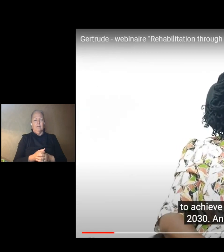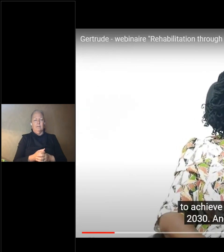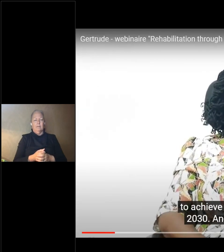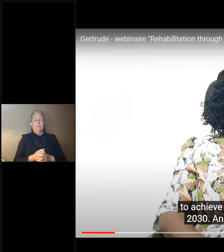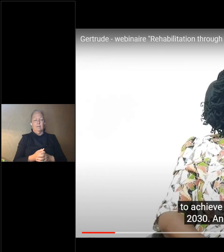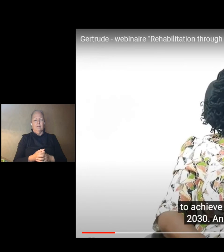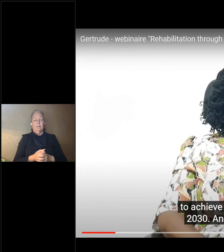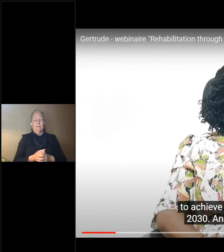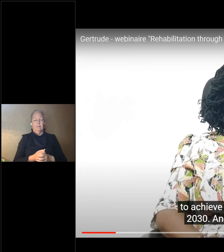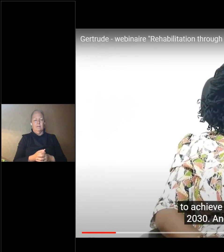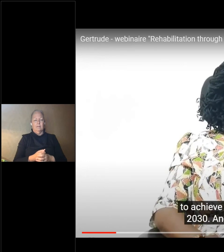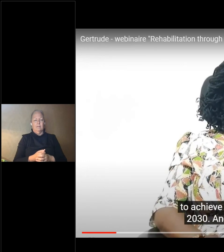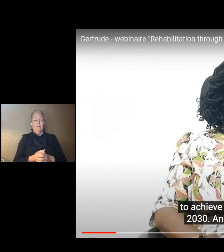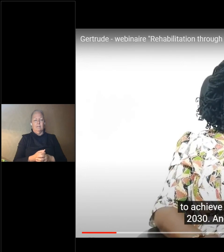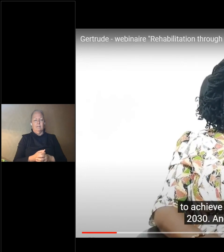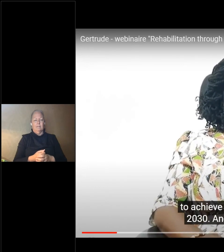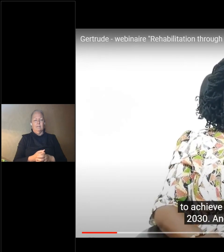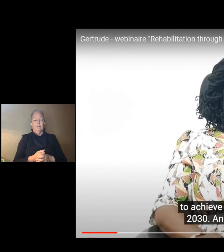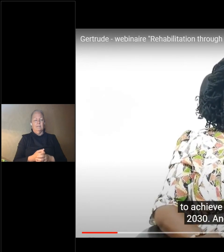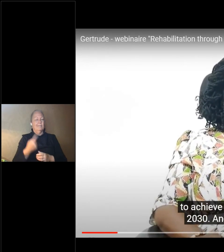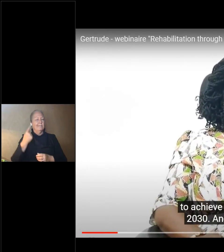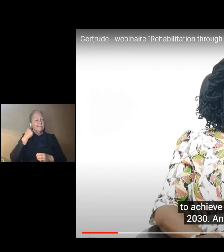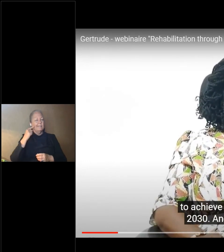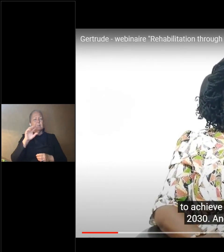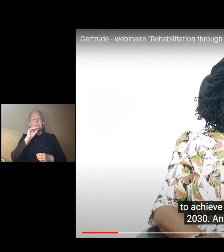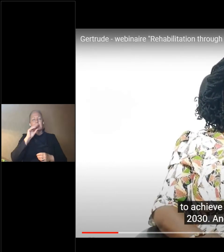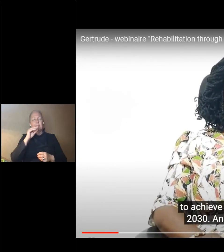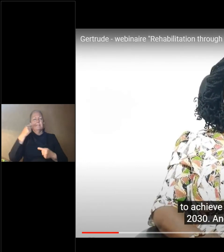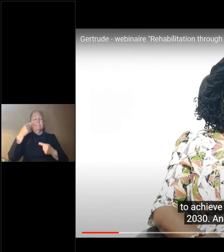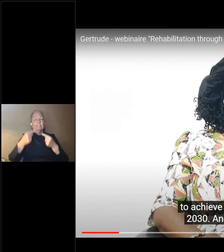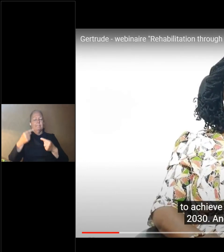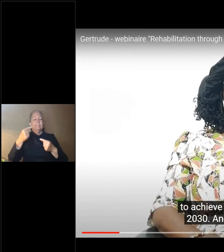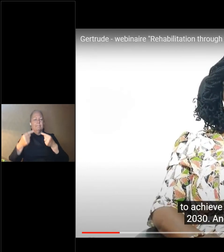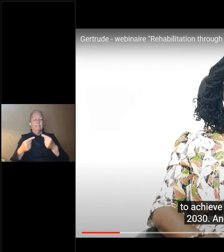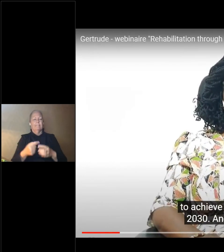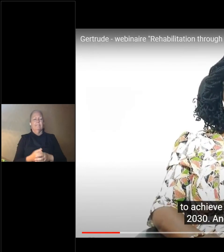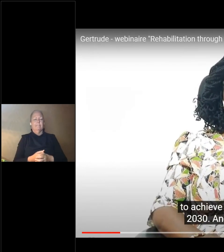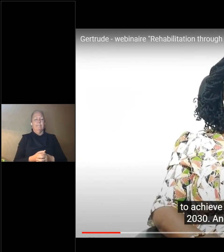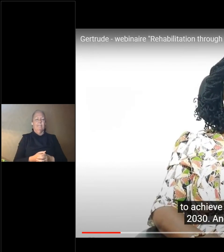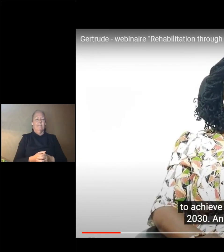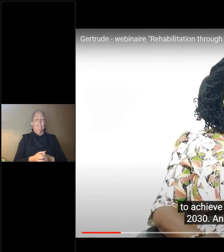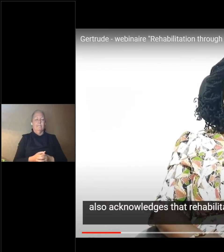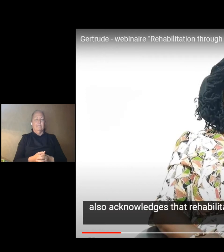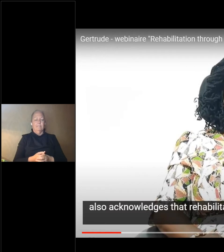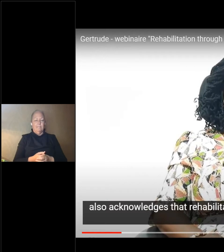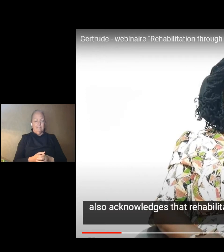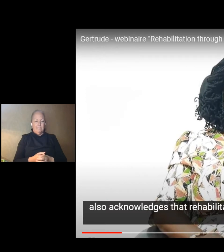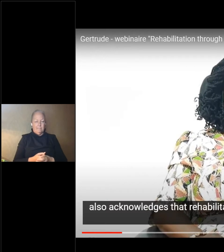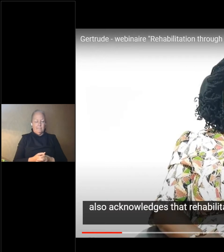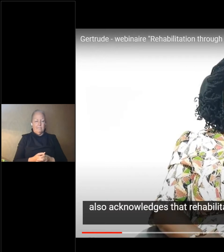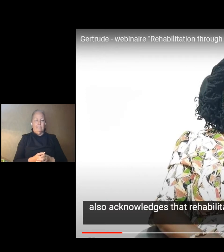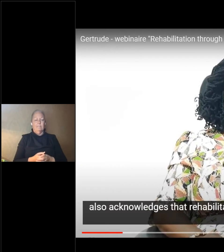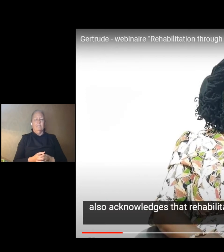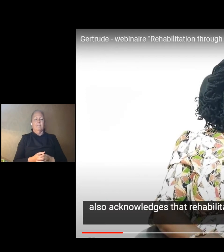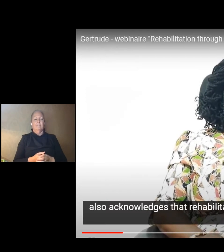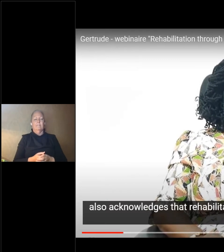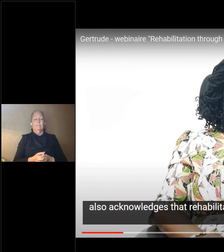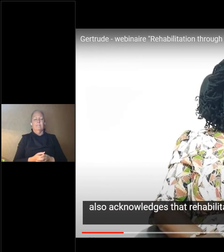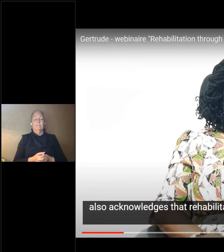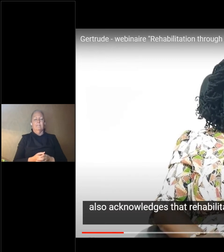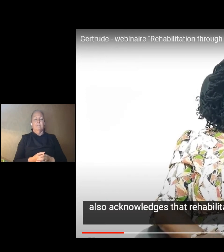2030. And also the Article 26 of the CRPD also acknowledges